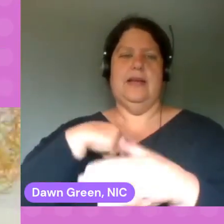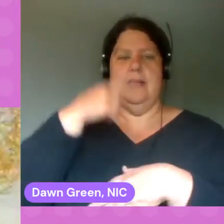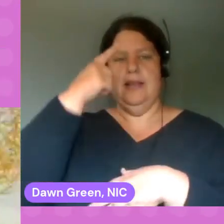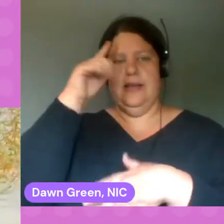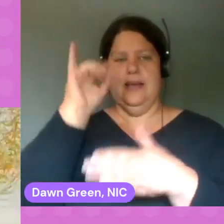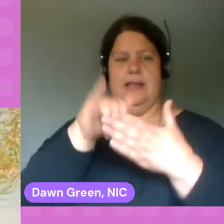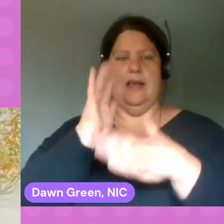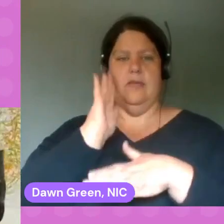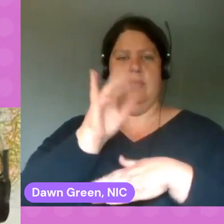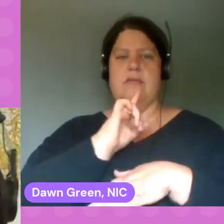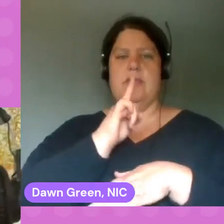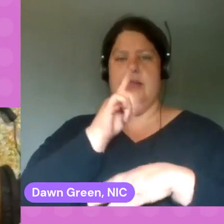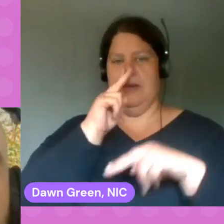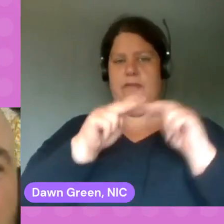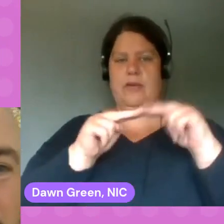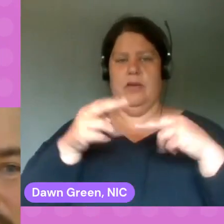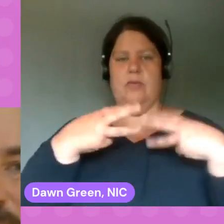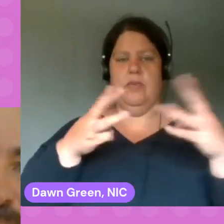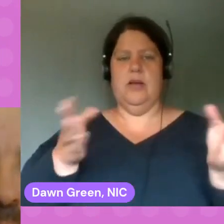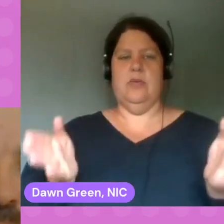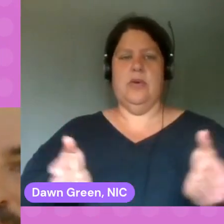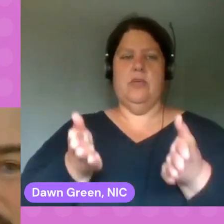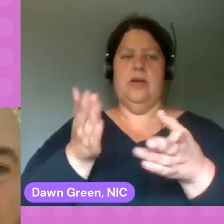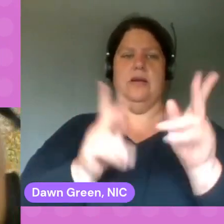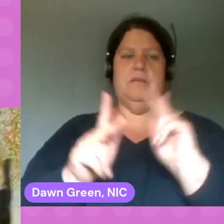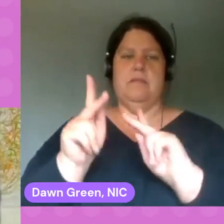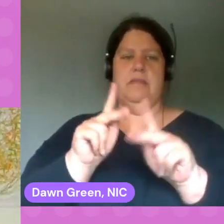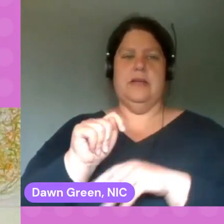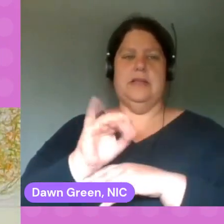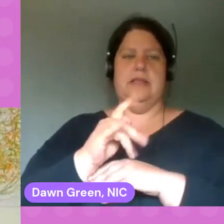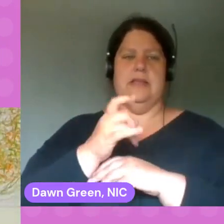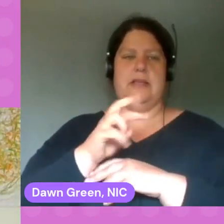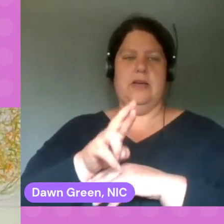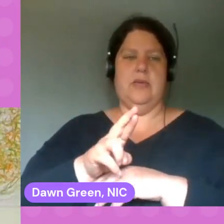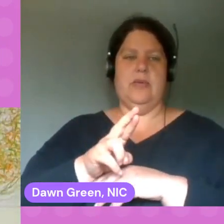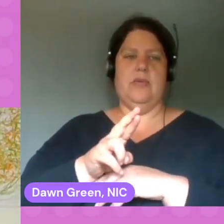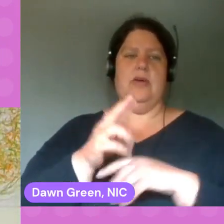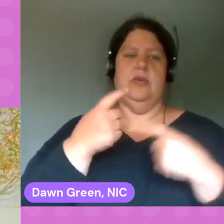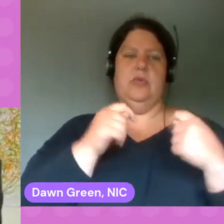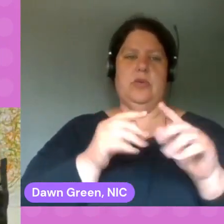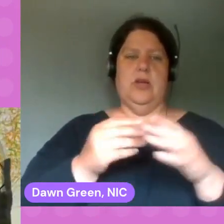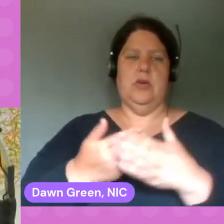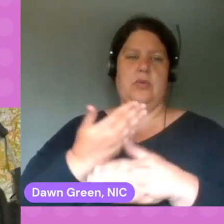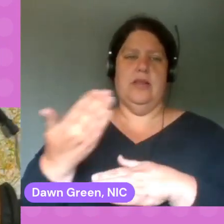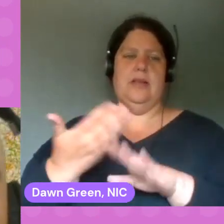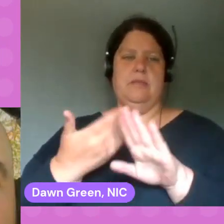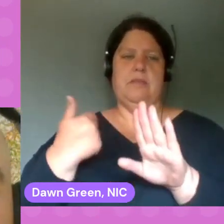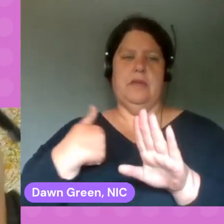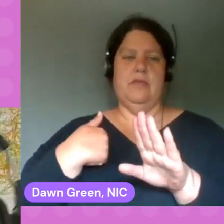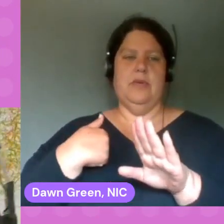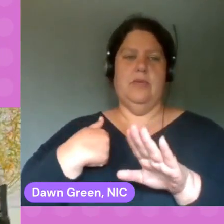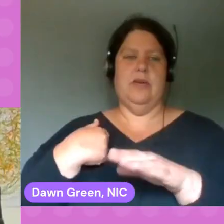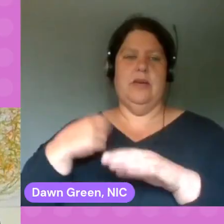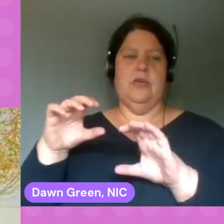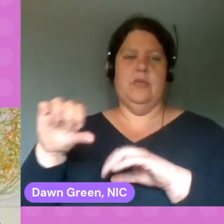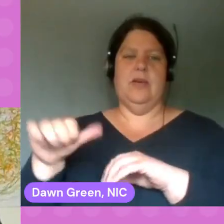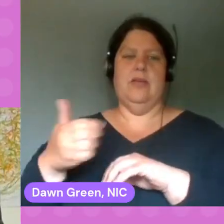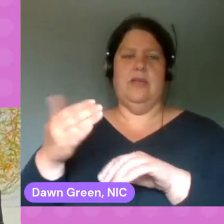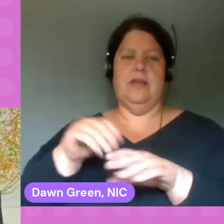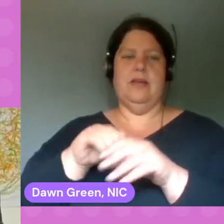really fun way to encourage people to tinker, experiment, try new things before we do other things in the